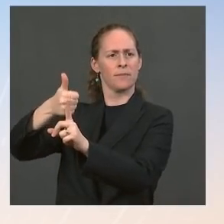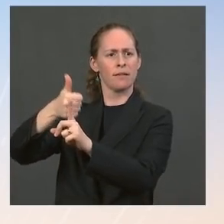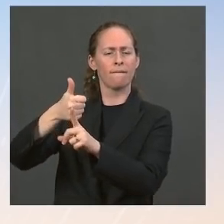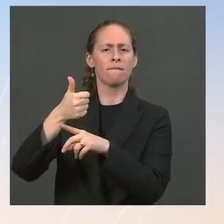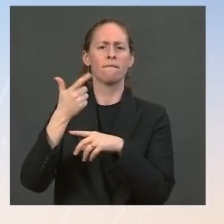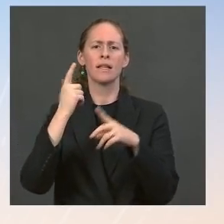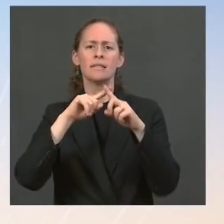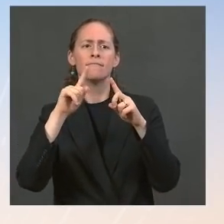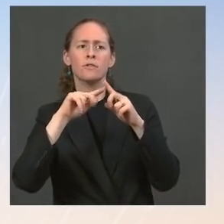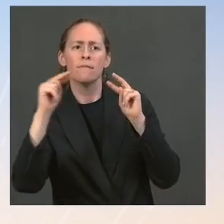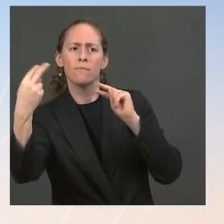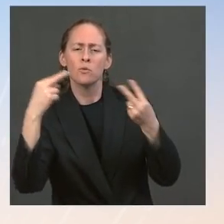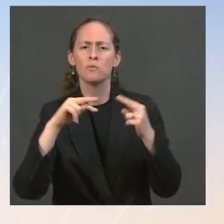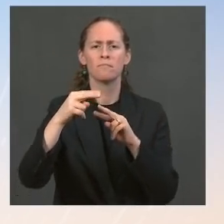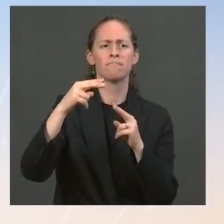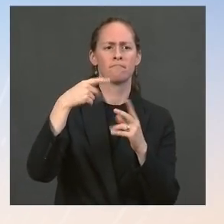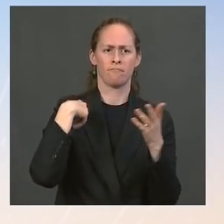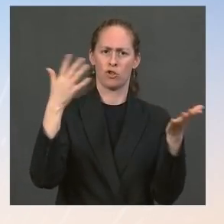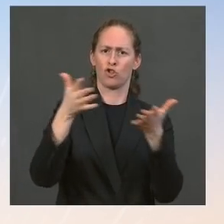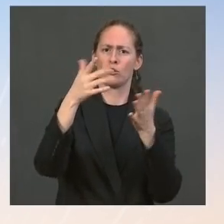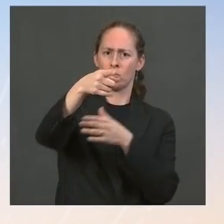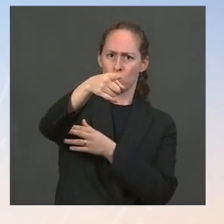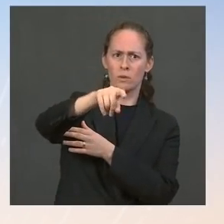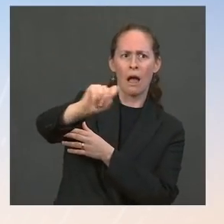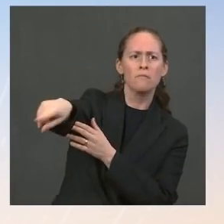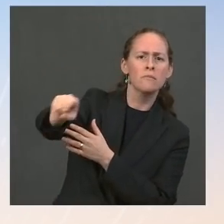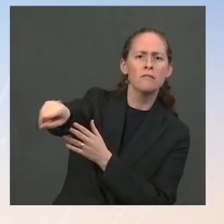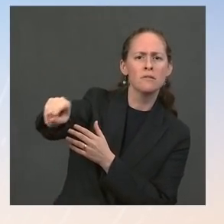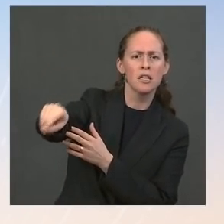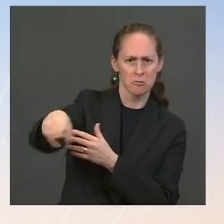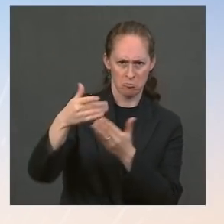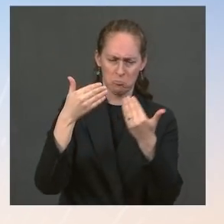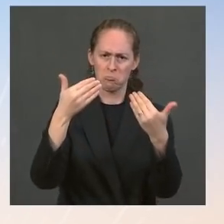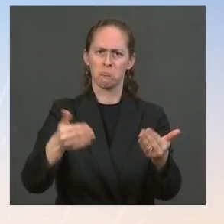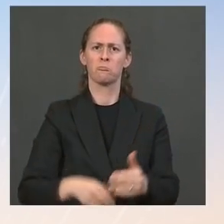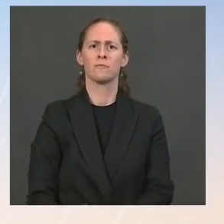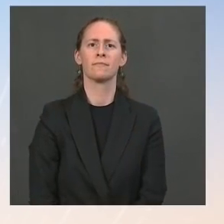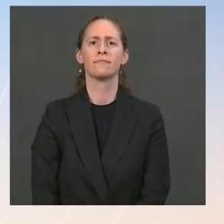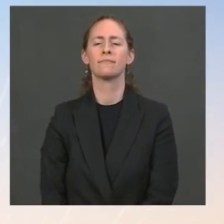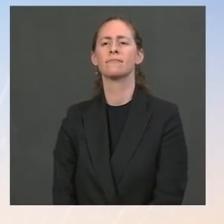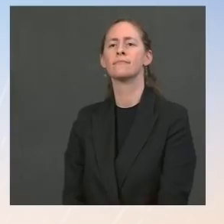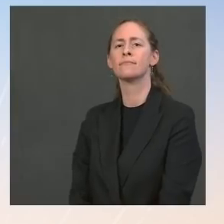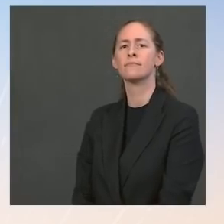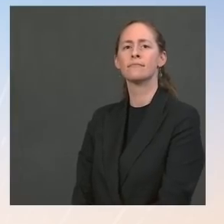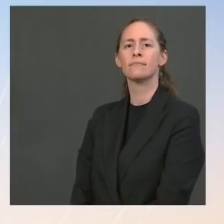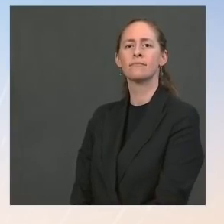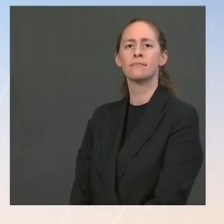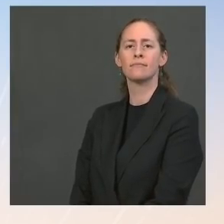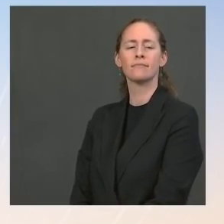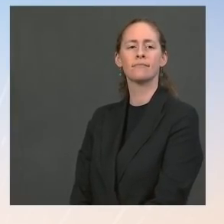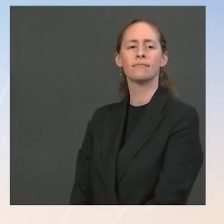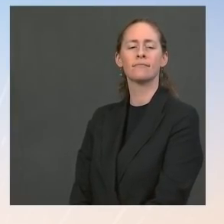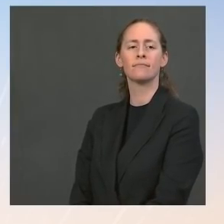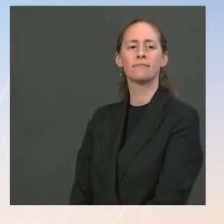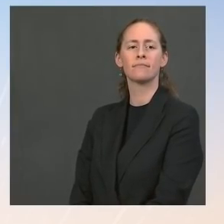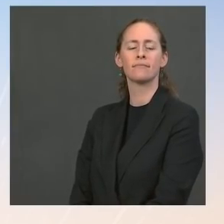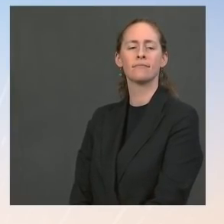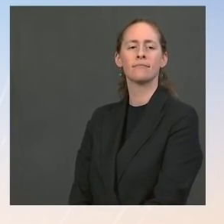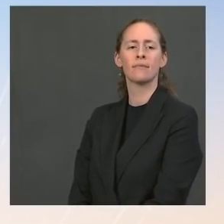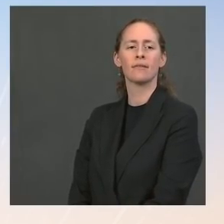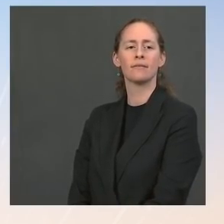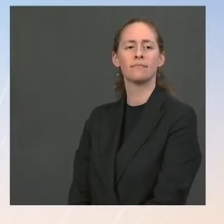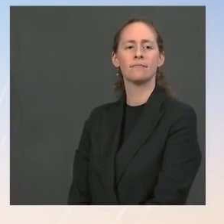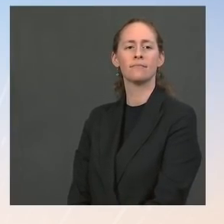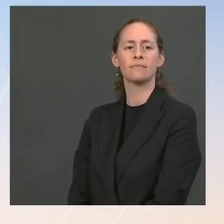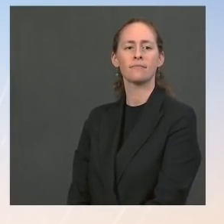views are, and I certainly encourage you all to keep asking him questions about where he stands. Go ahead. Back on the deadline that was set at the